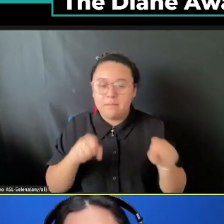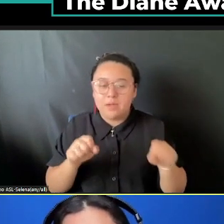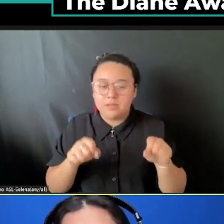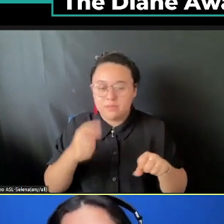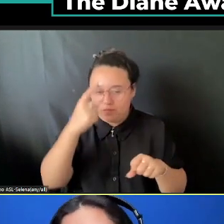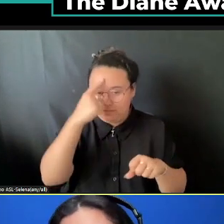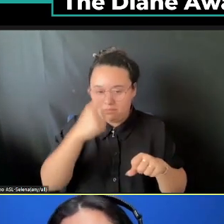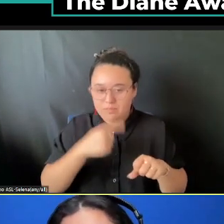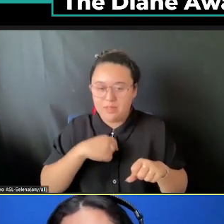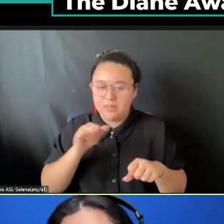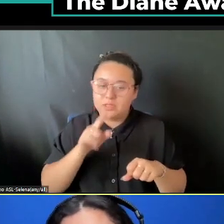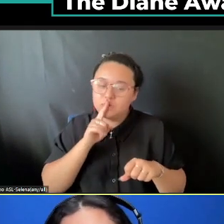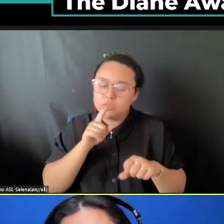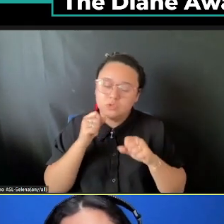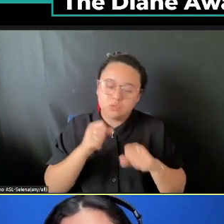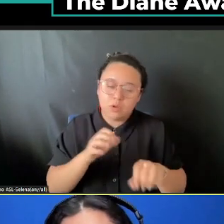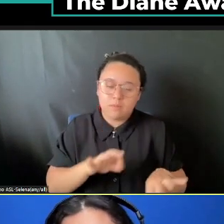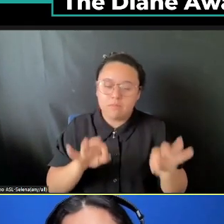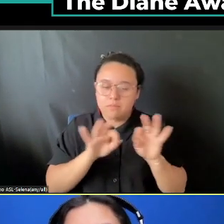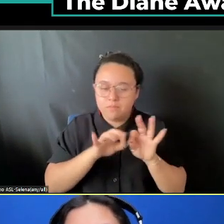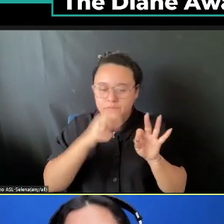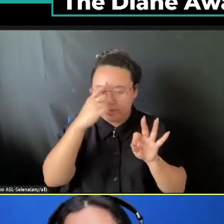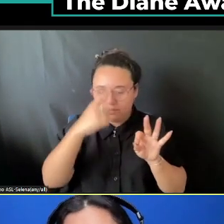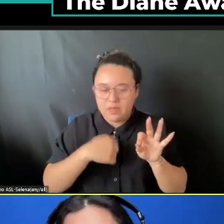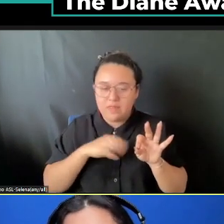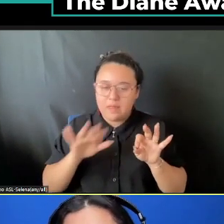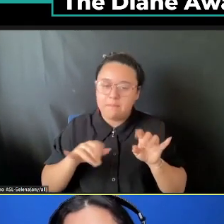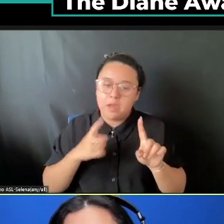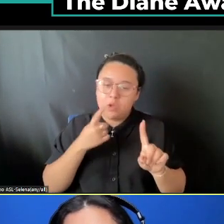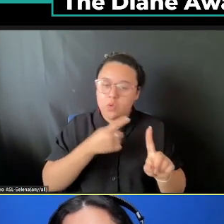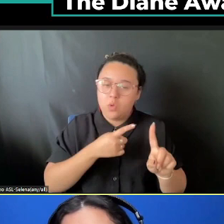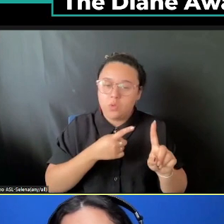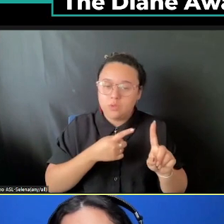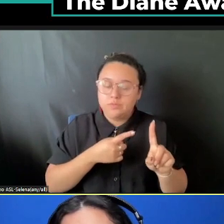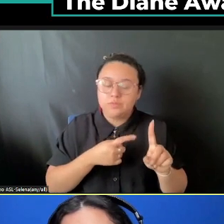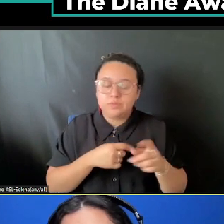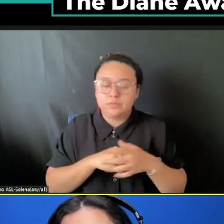to me, that's really important. So that is a goal of mine.